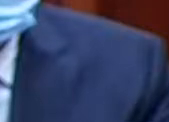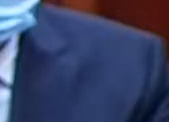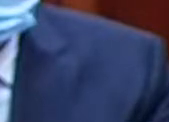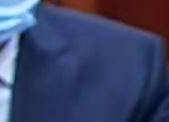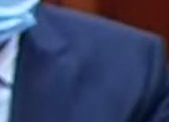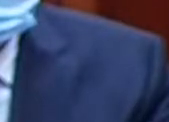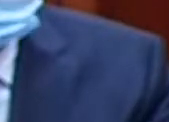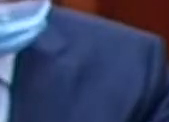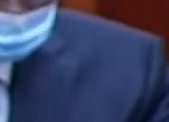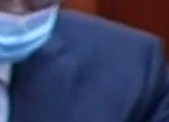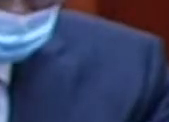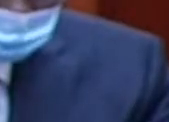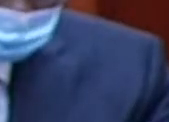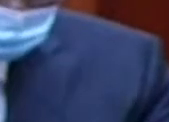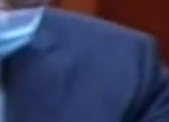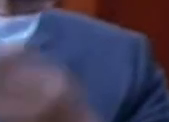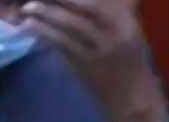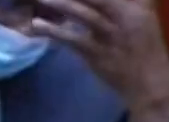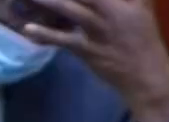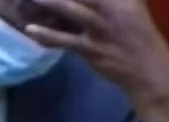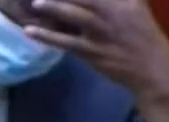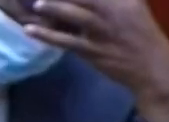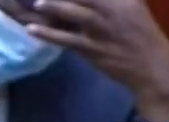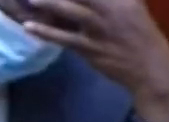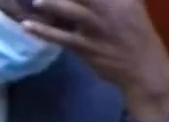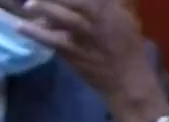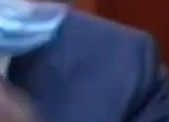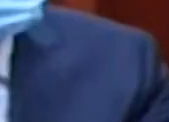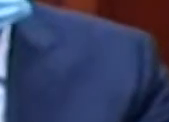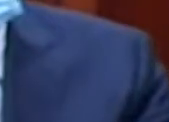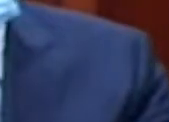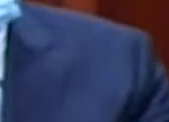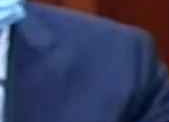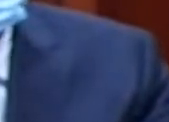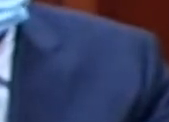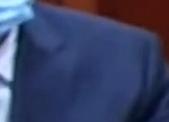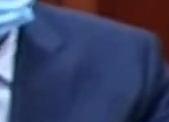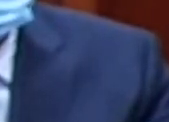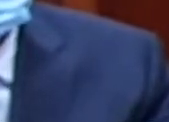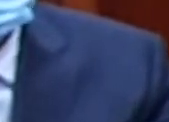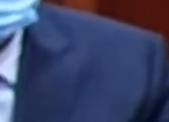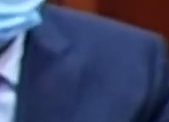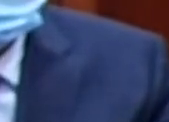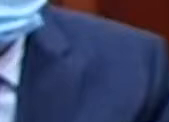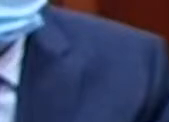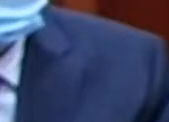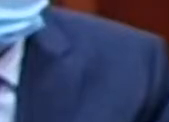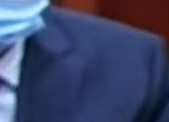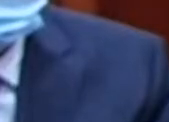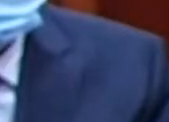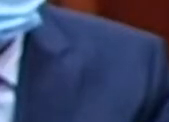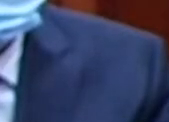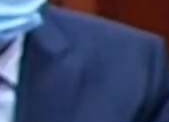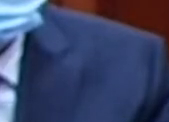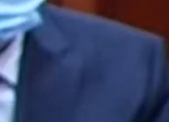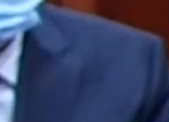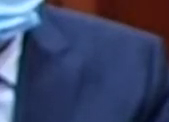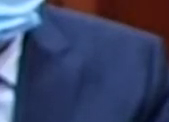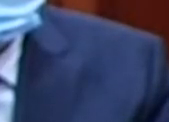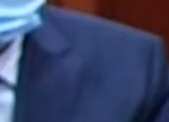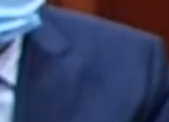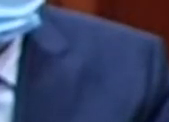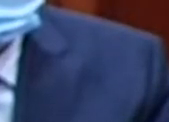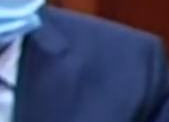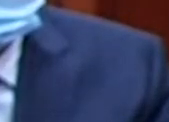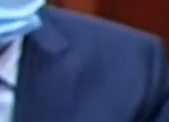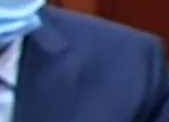me. So is Alfred Sambu. So is Musalia Mudavadi. I think you can see the trait of humility, which